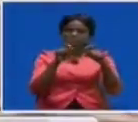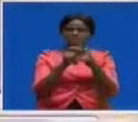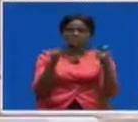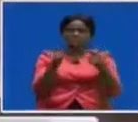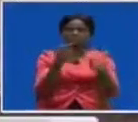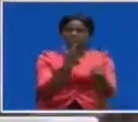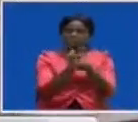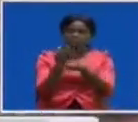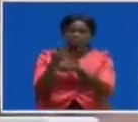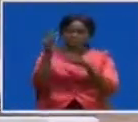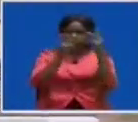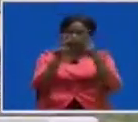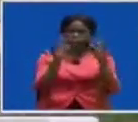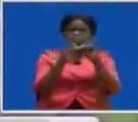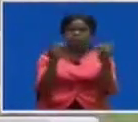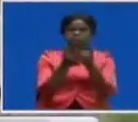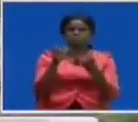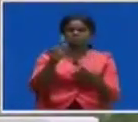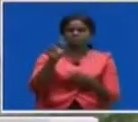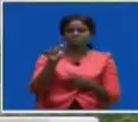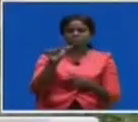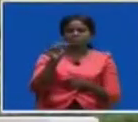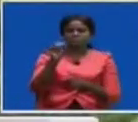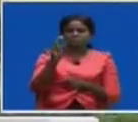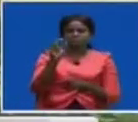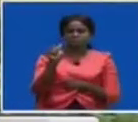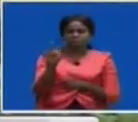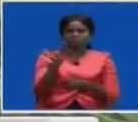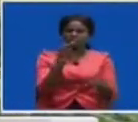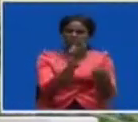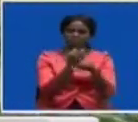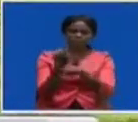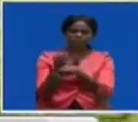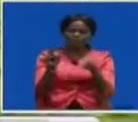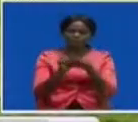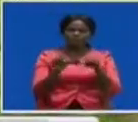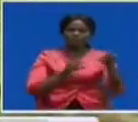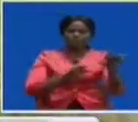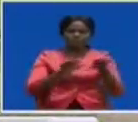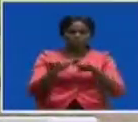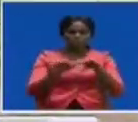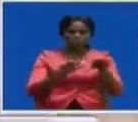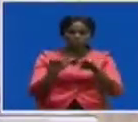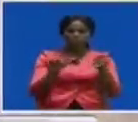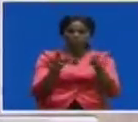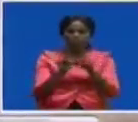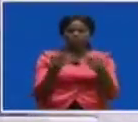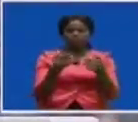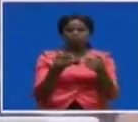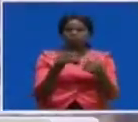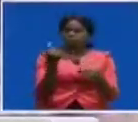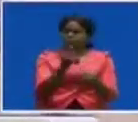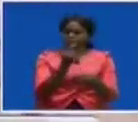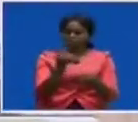terrain when she visited the district. And when driving gets tough, a walk in the sandy terrain was the next